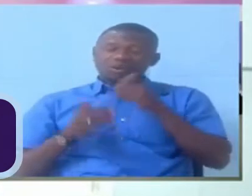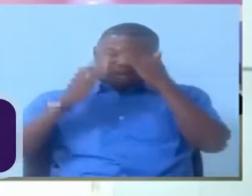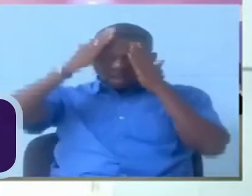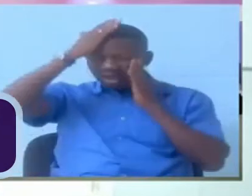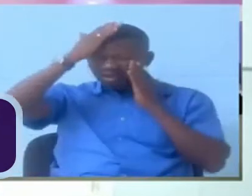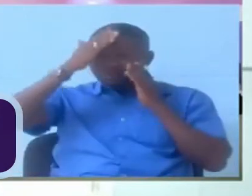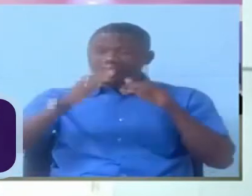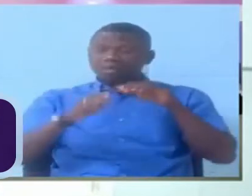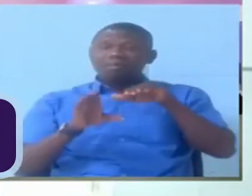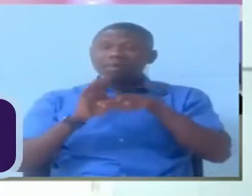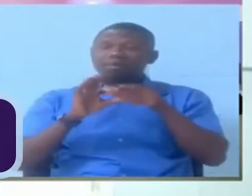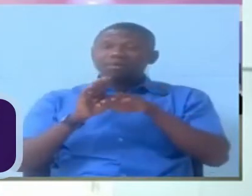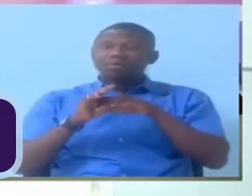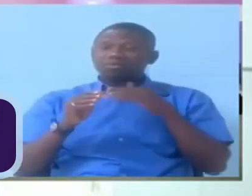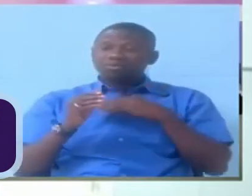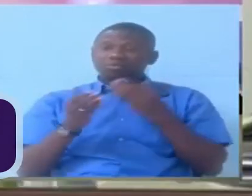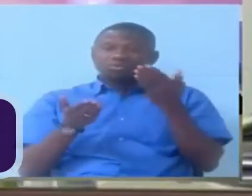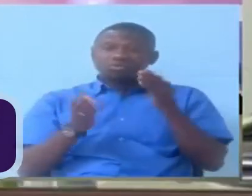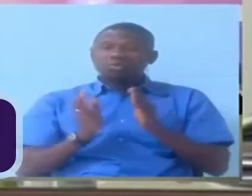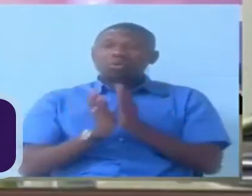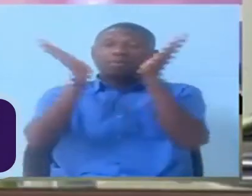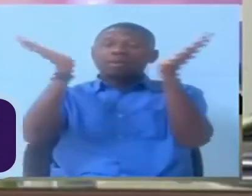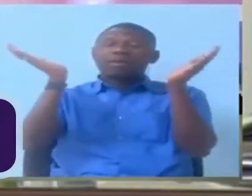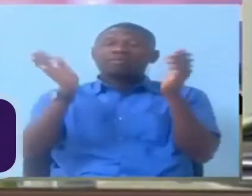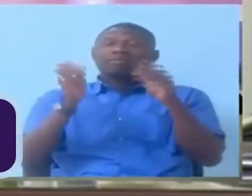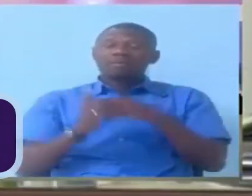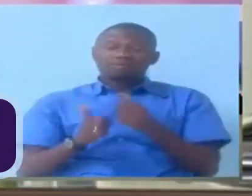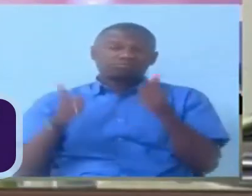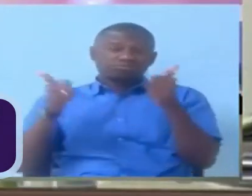not have.